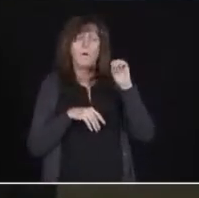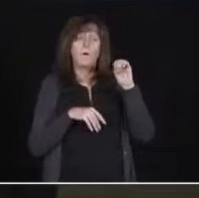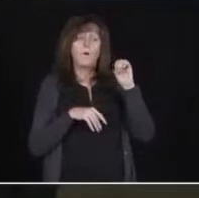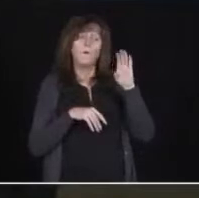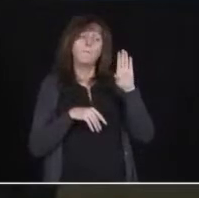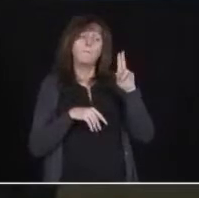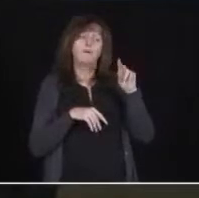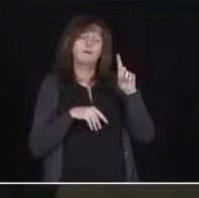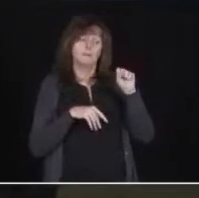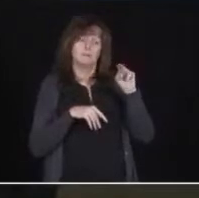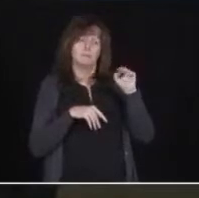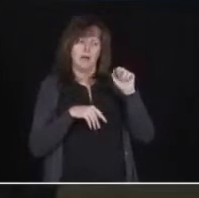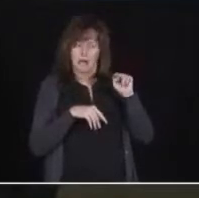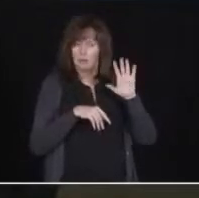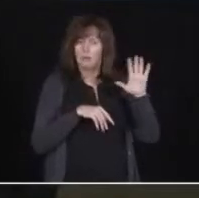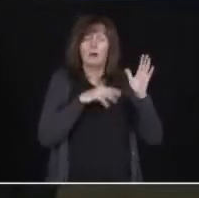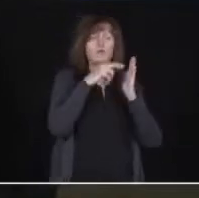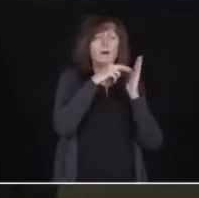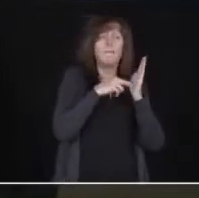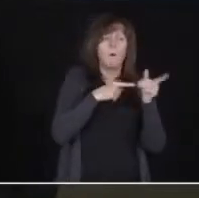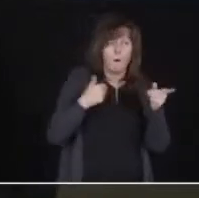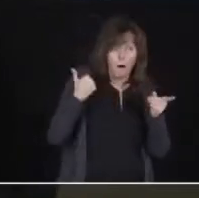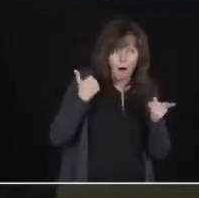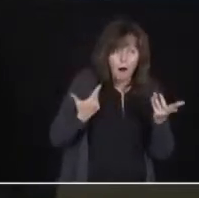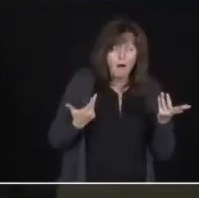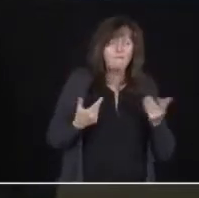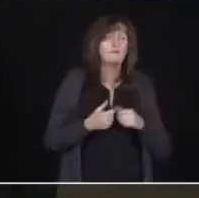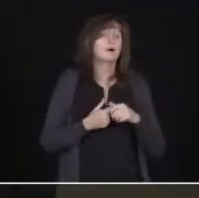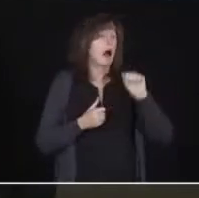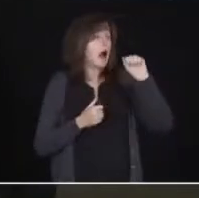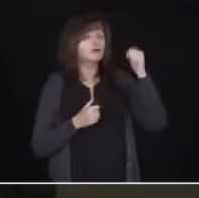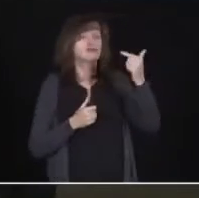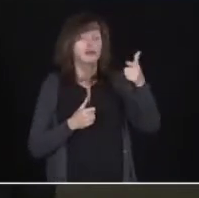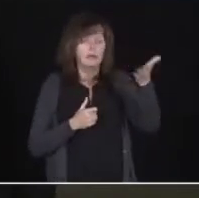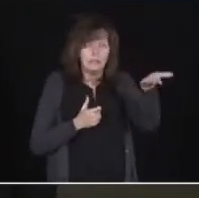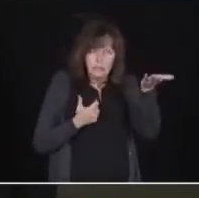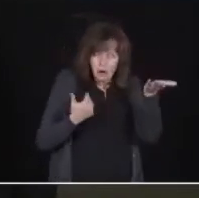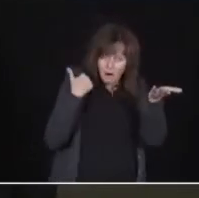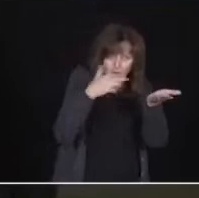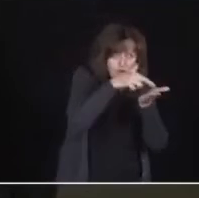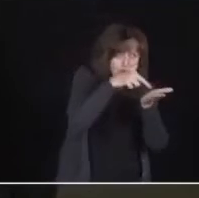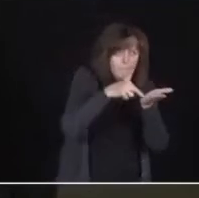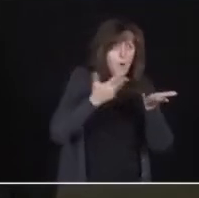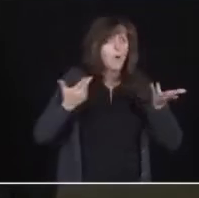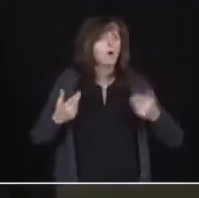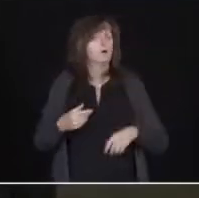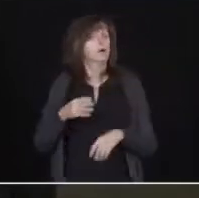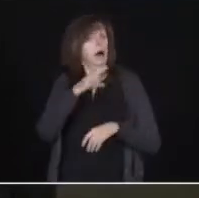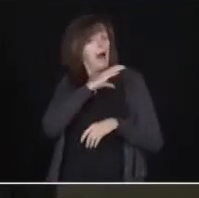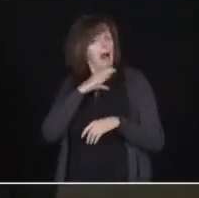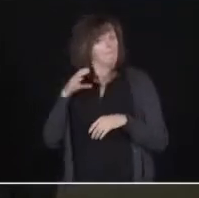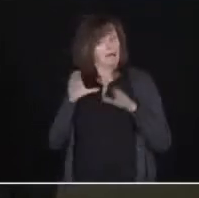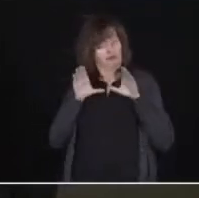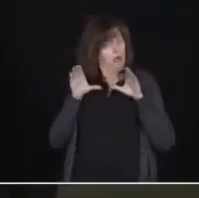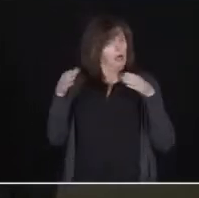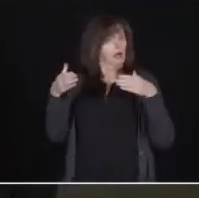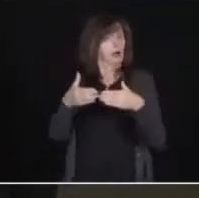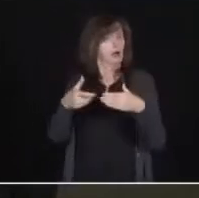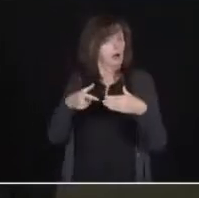the attorney general's report. We have the commission as well. And if